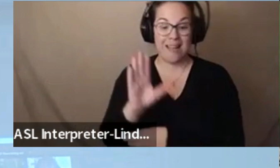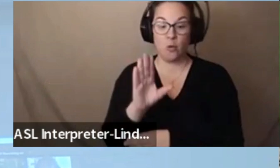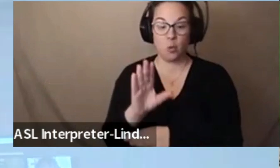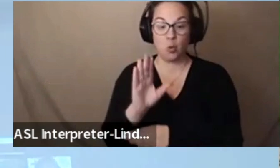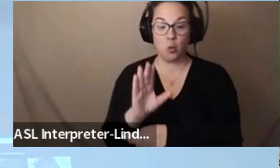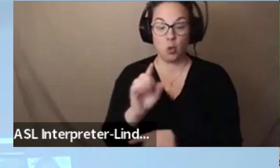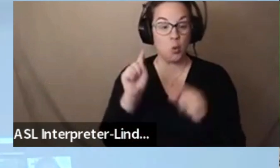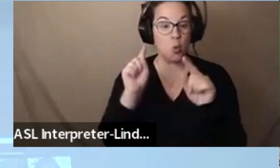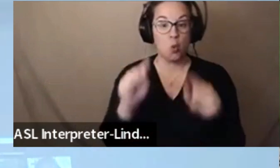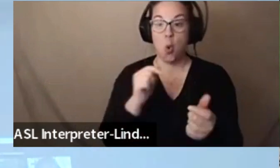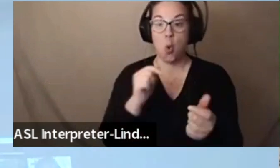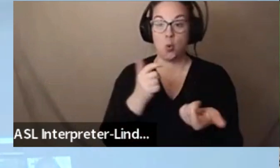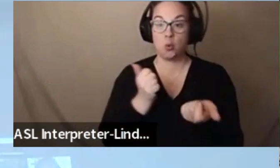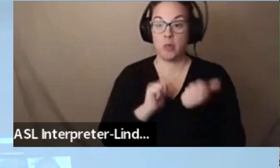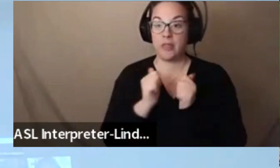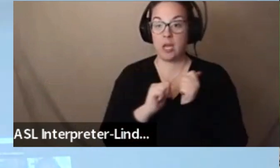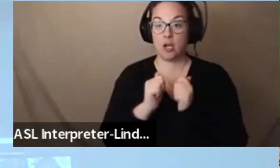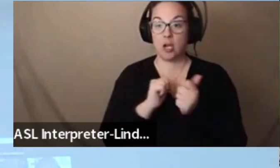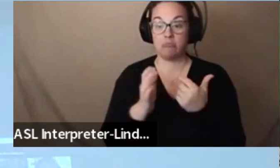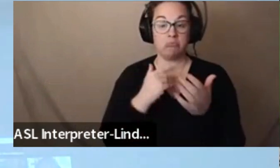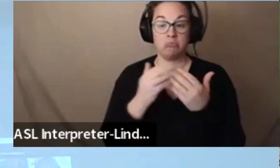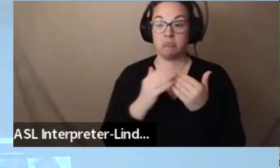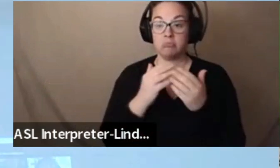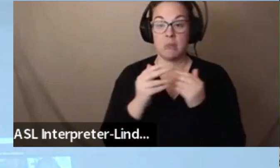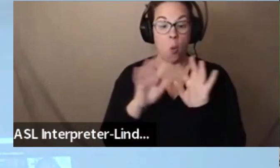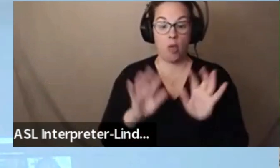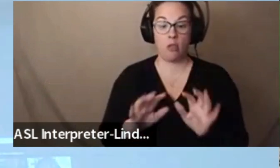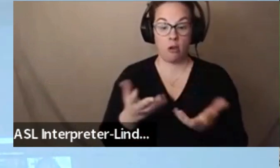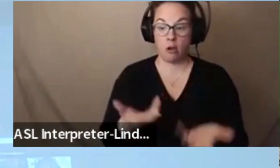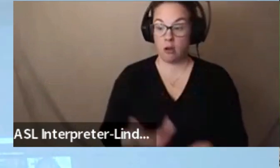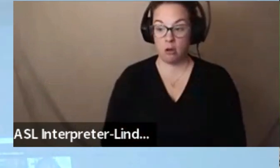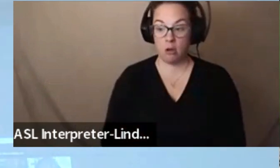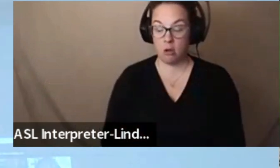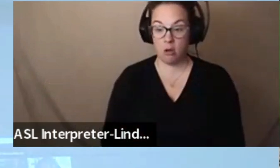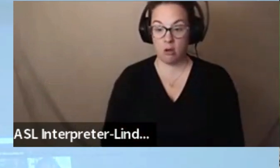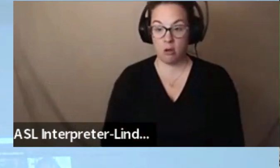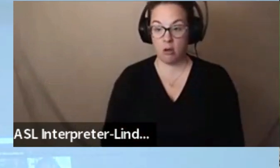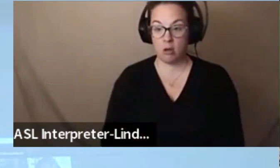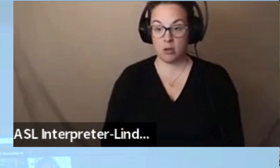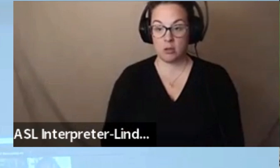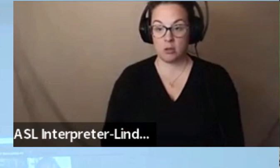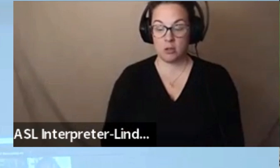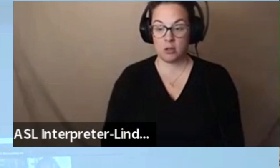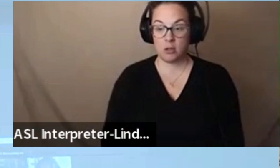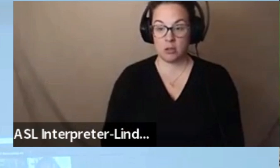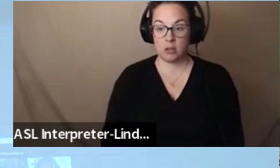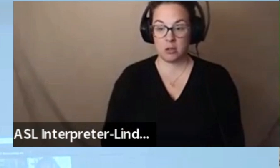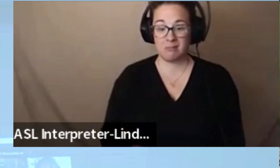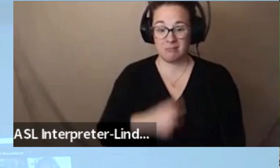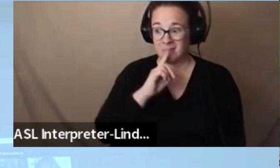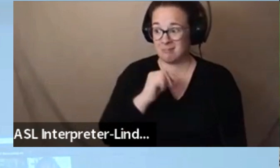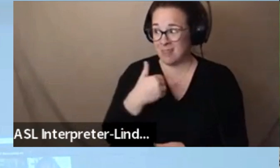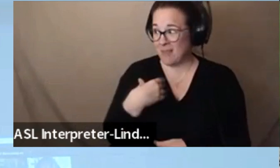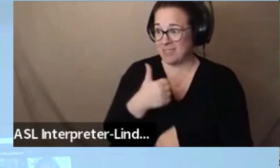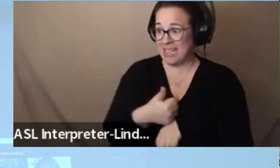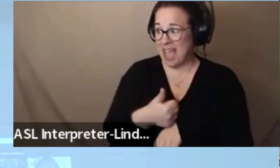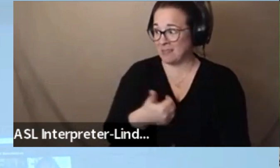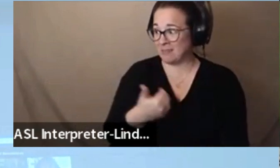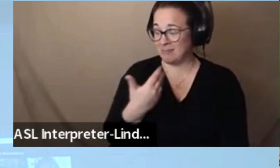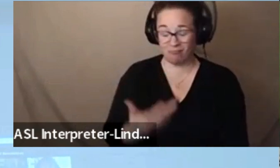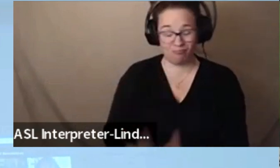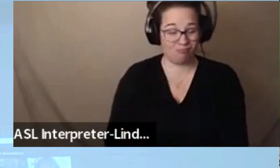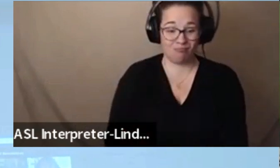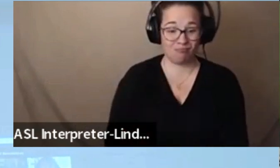It was matinees, and you were out in all weathers. And so I assumed that stripped down thing of,